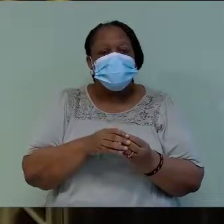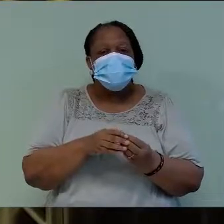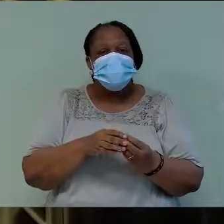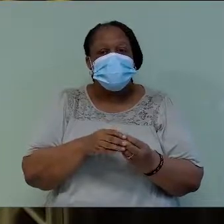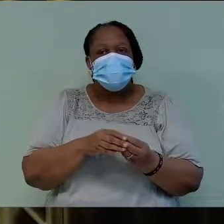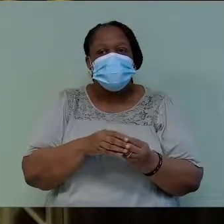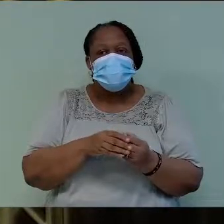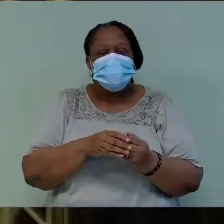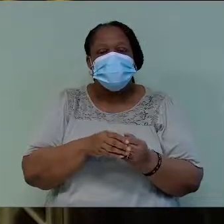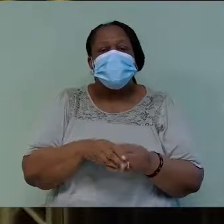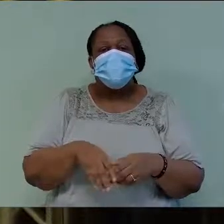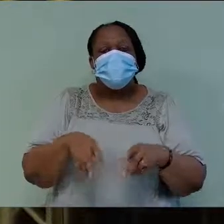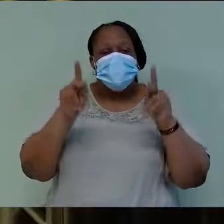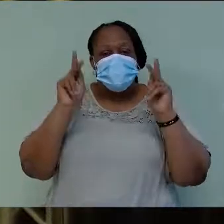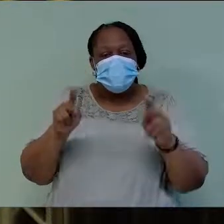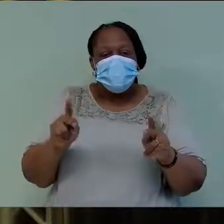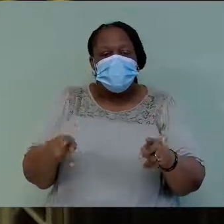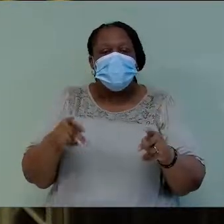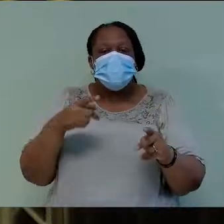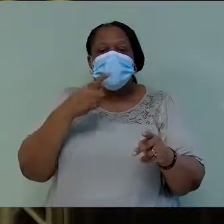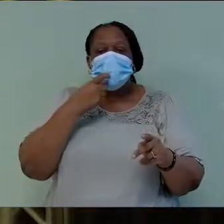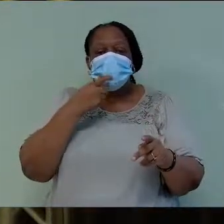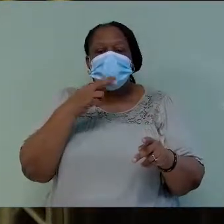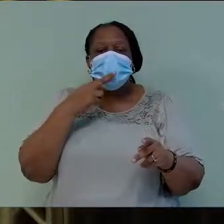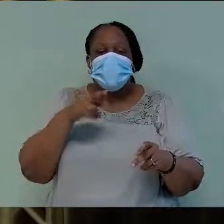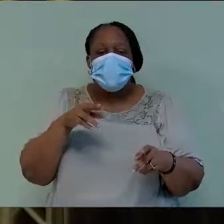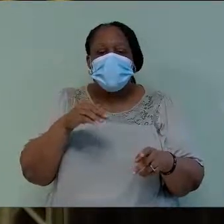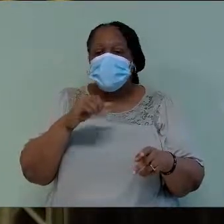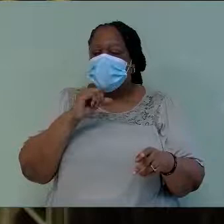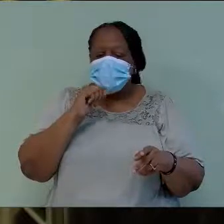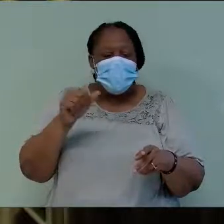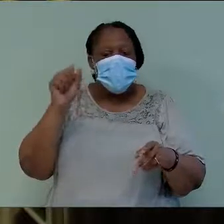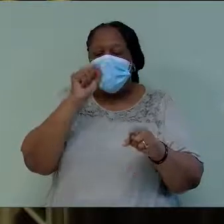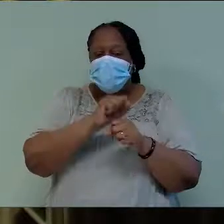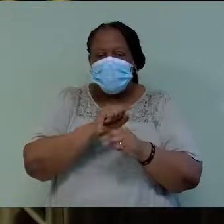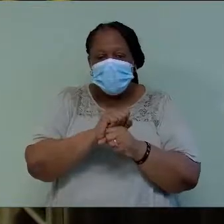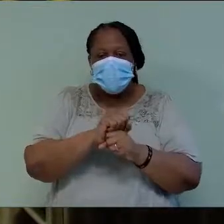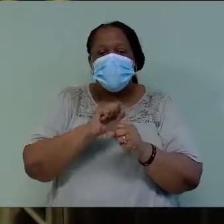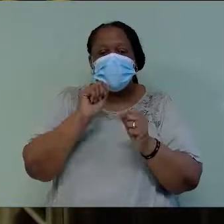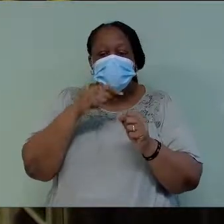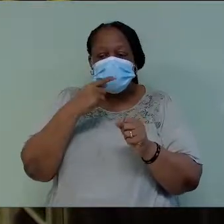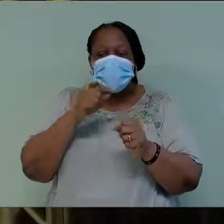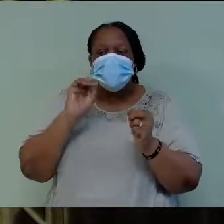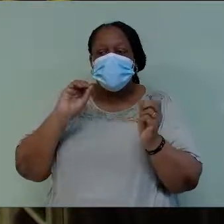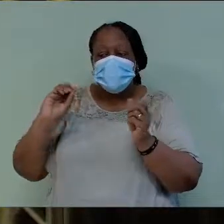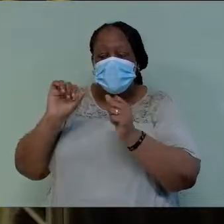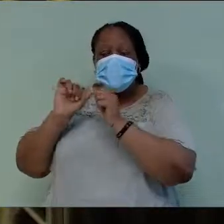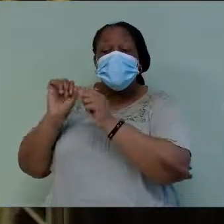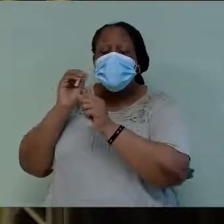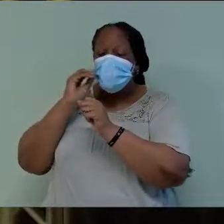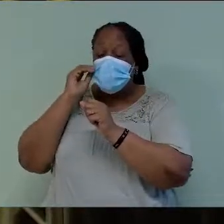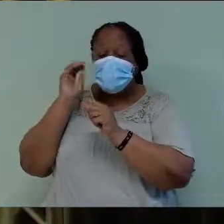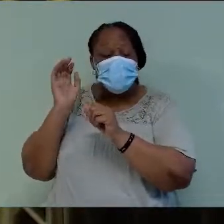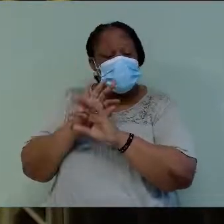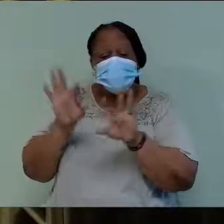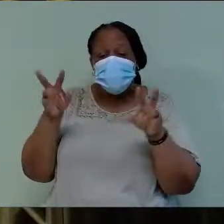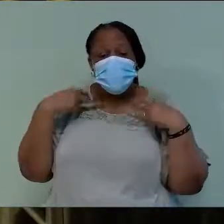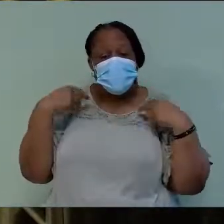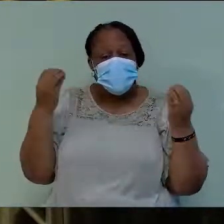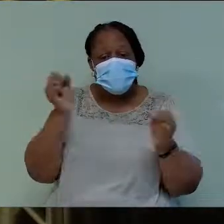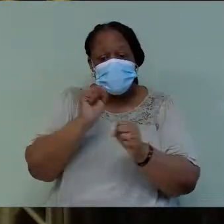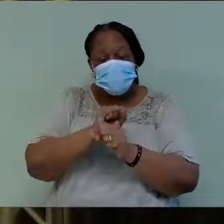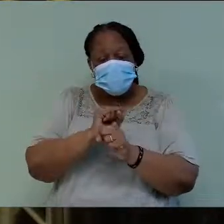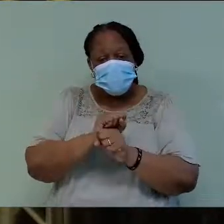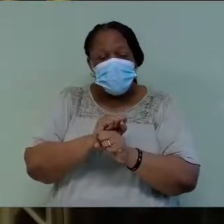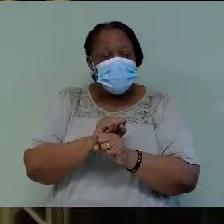are laid off currently. Over the past few days, the Department of Labor has been inundated with calls and